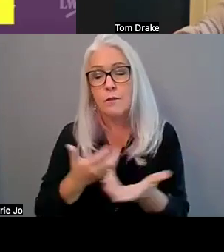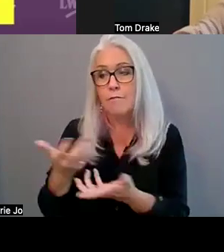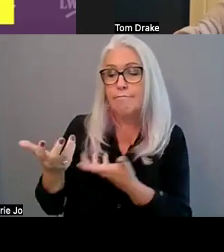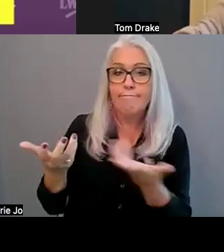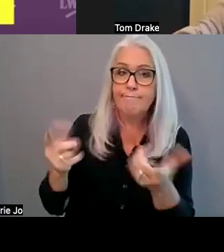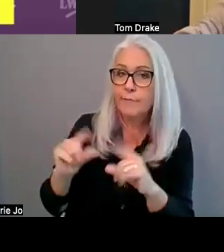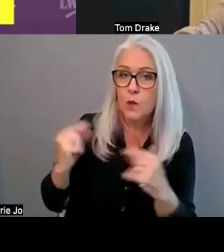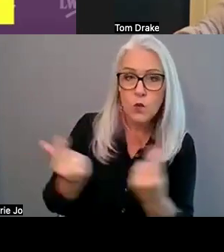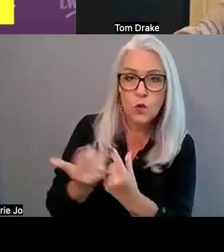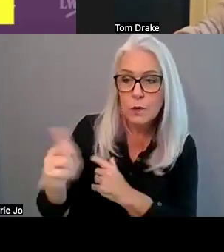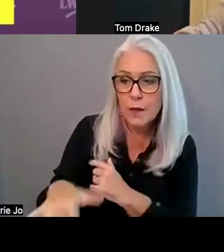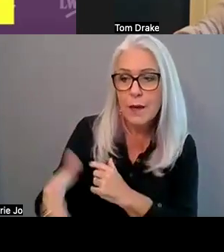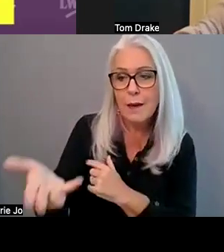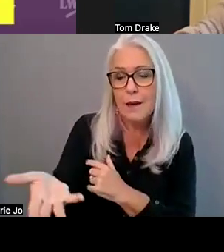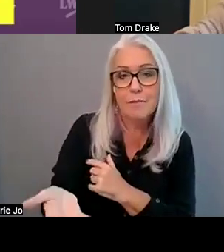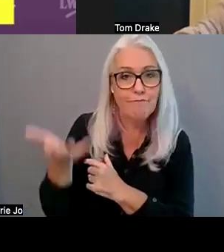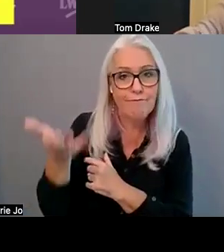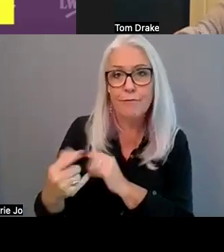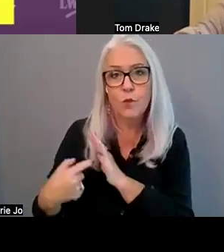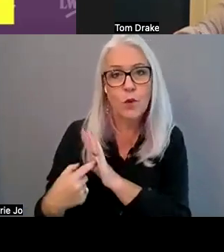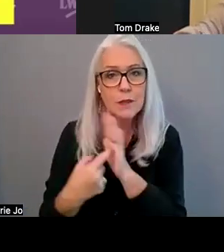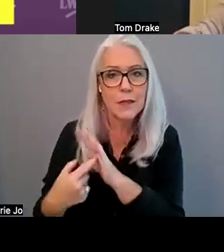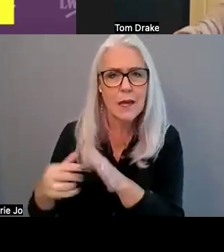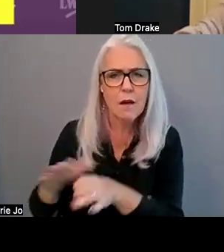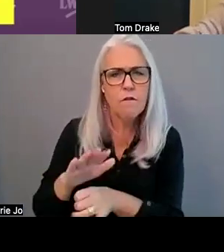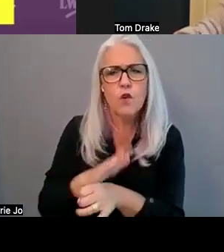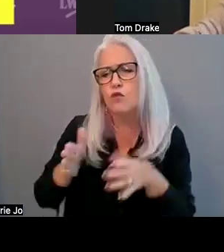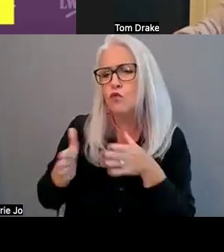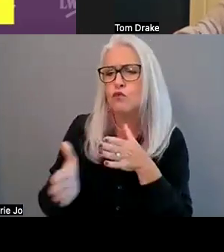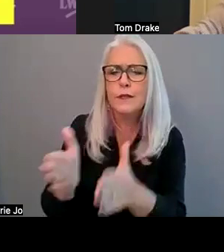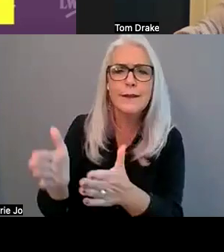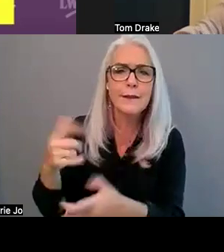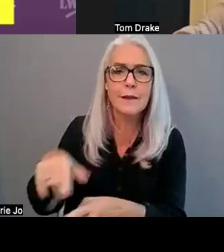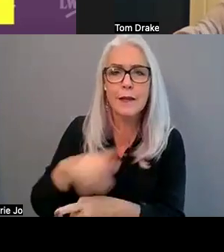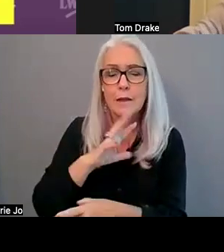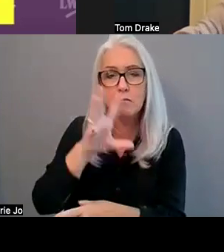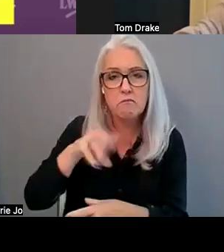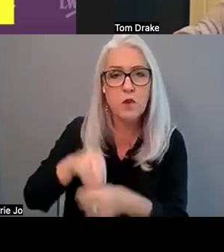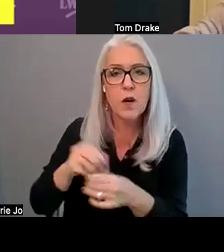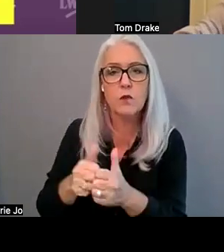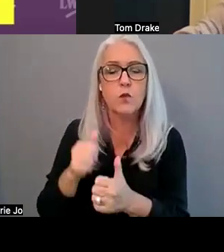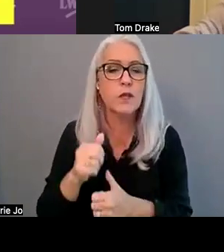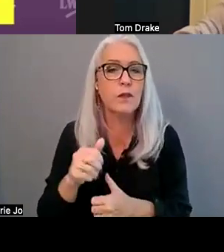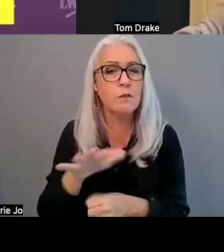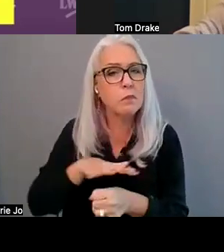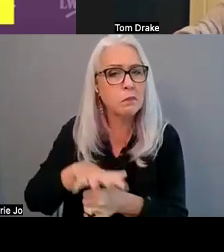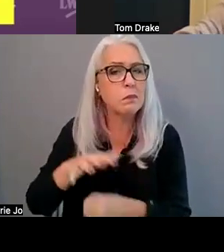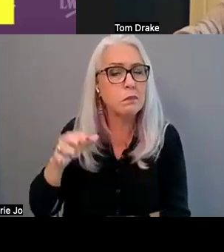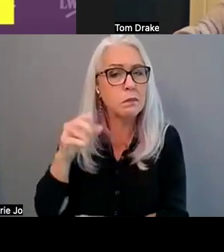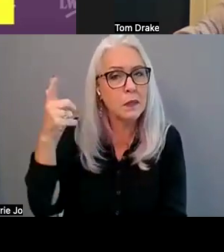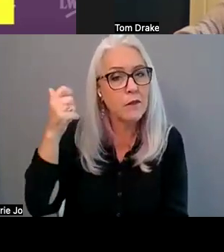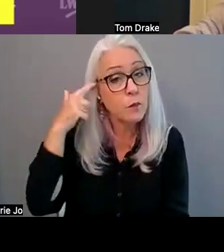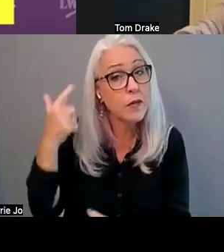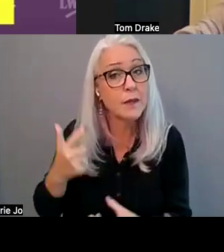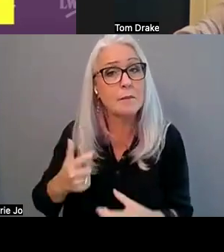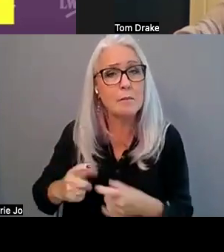that represent entire streets that have an interest in our village government. And I think it's time to rebuild those relationships and get